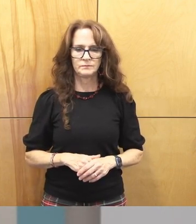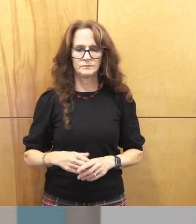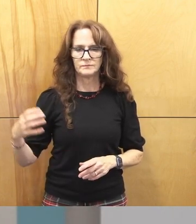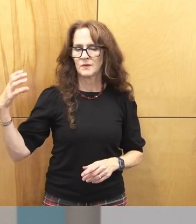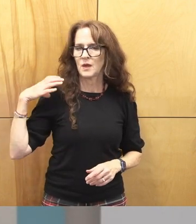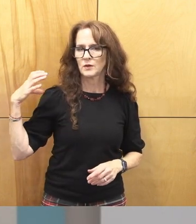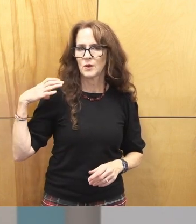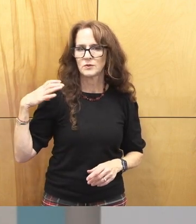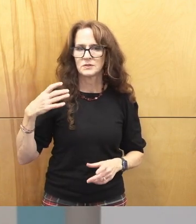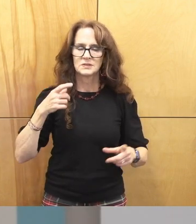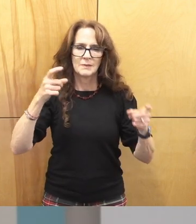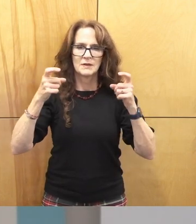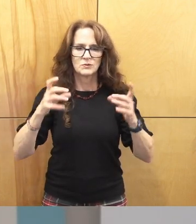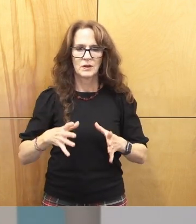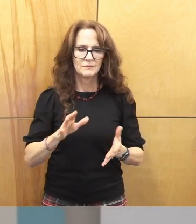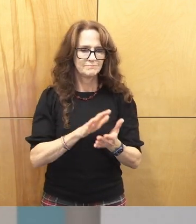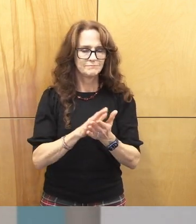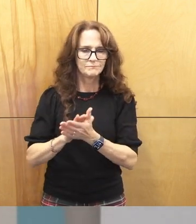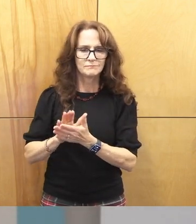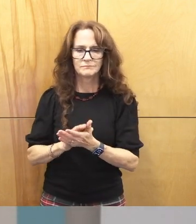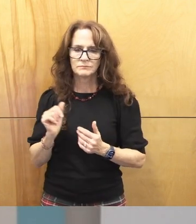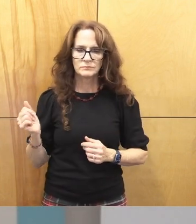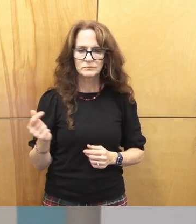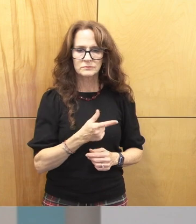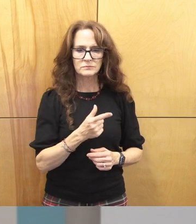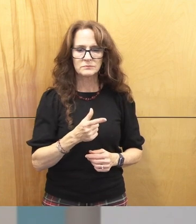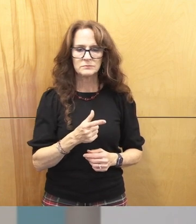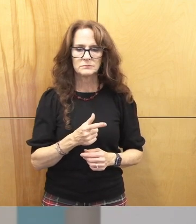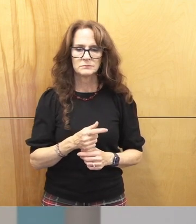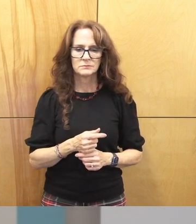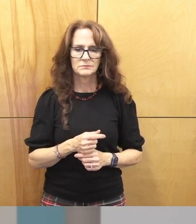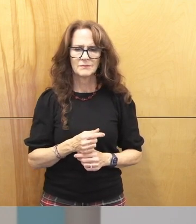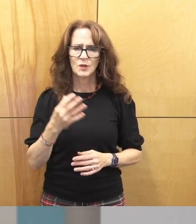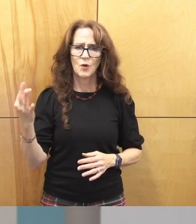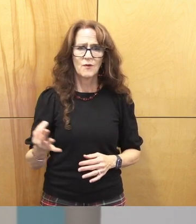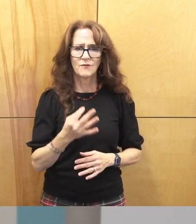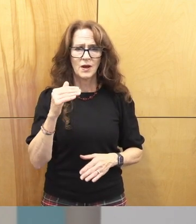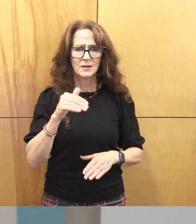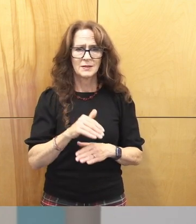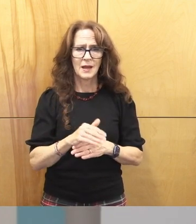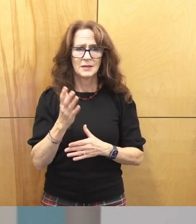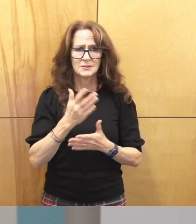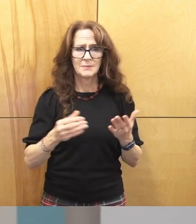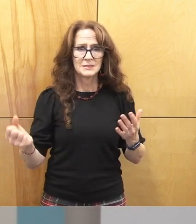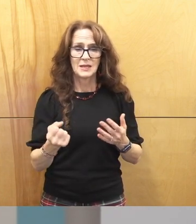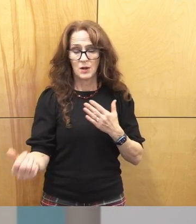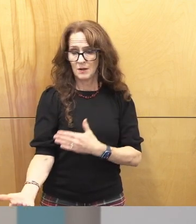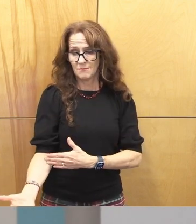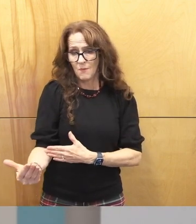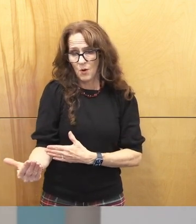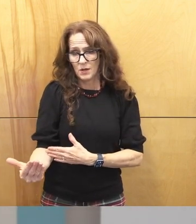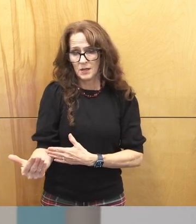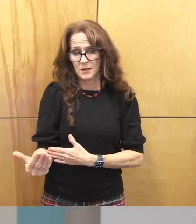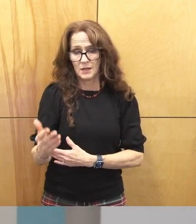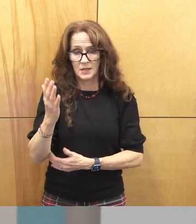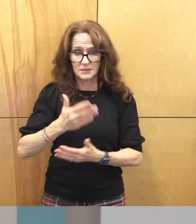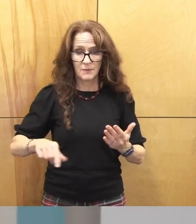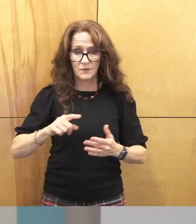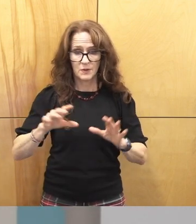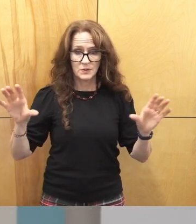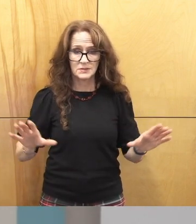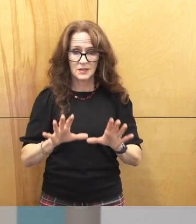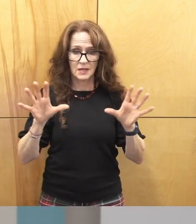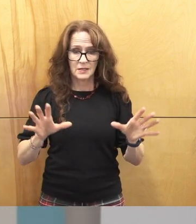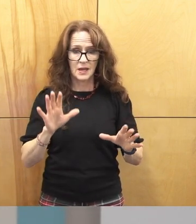coaches, administrators. Kudos to you all. You spent your Friday night, some of you Saturday morning, and then some of you